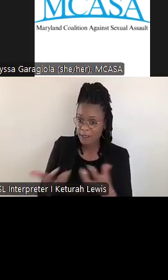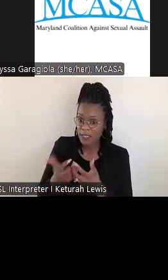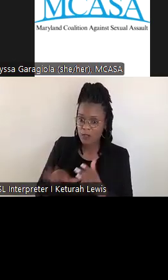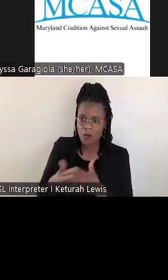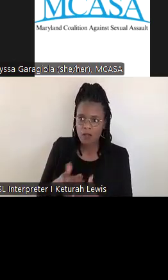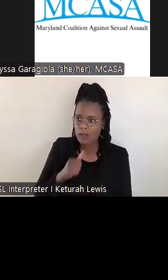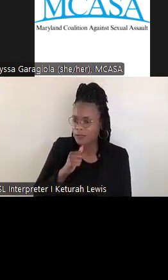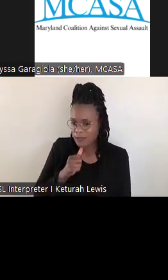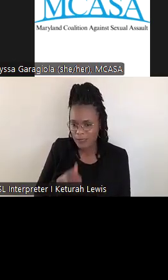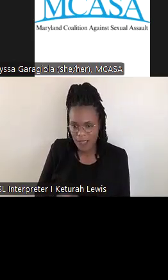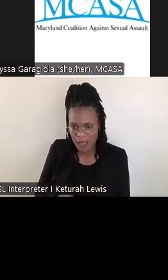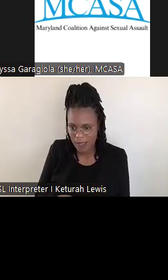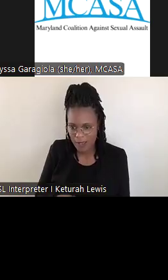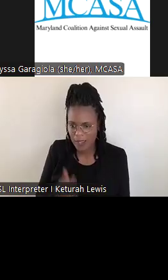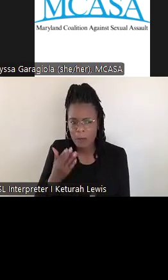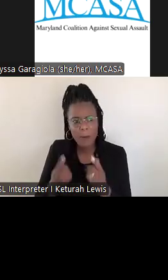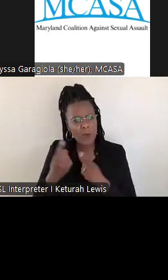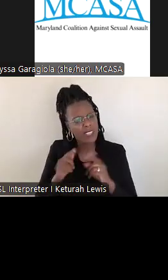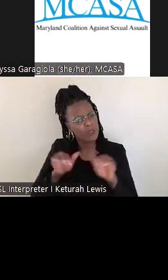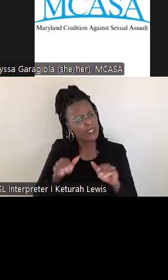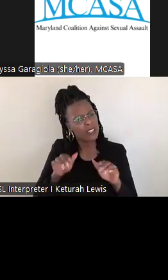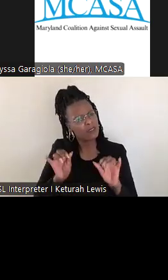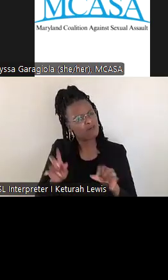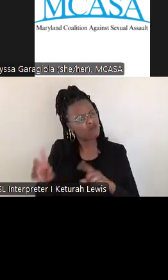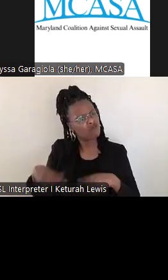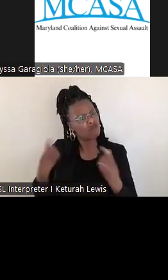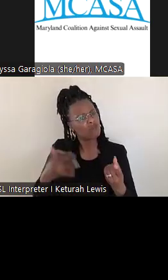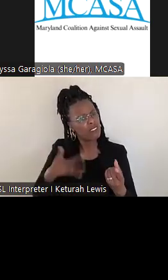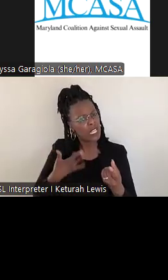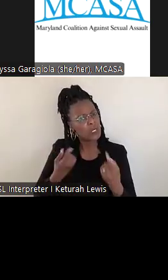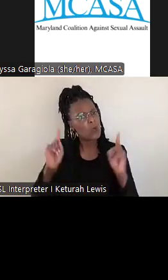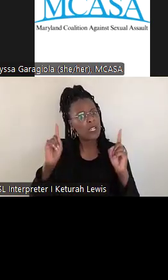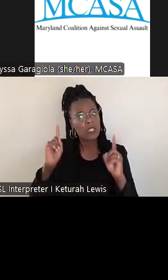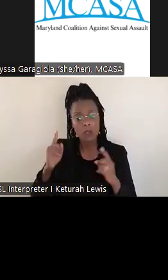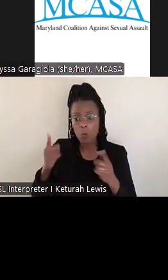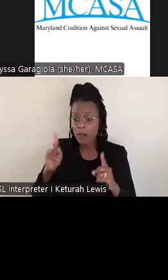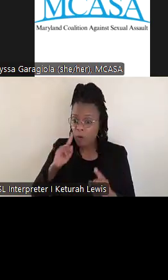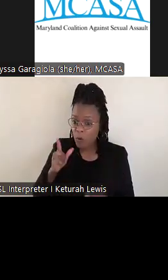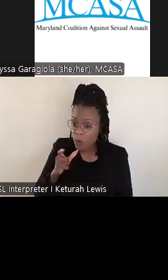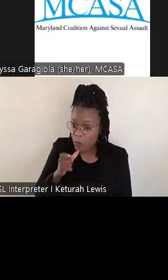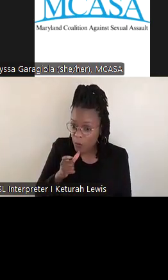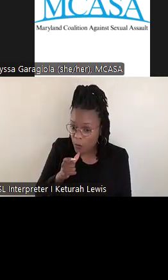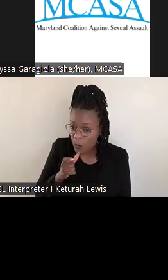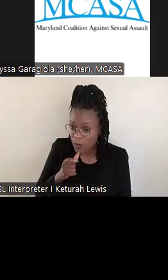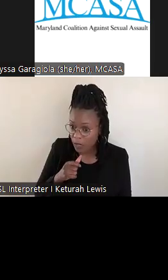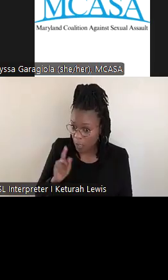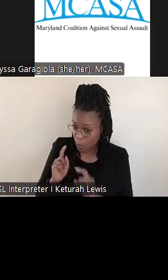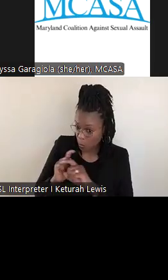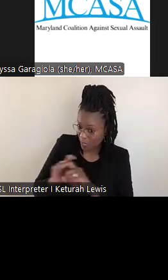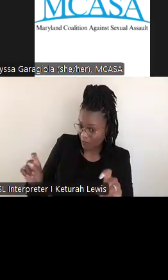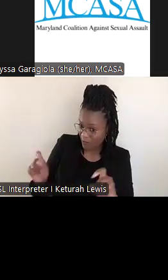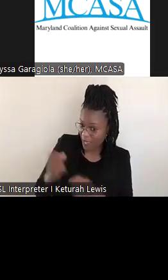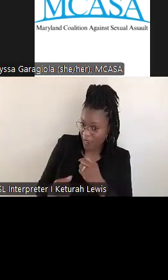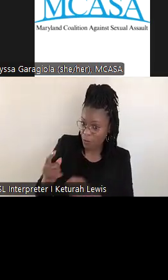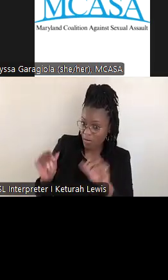be thinking, we've done the same thing for years and it seems like it's working, but who is it working for? Are you giving everyone the same bike? Or are